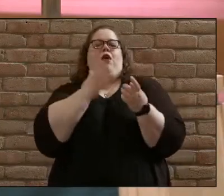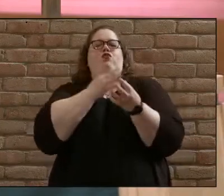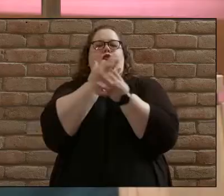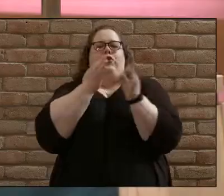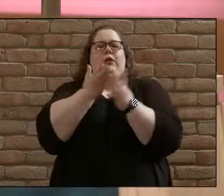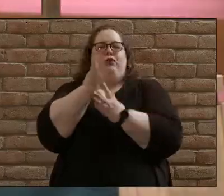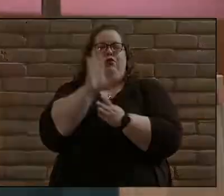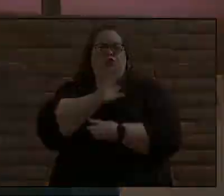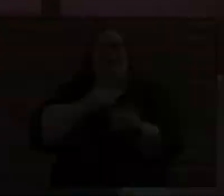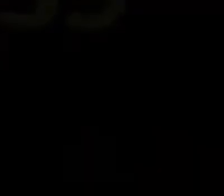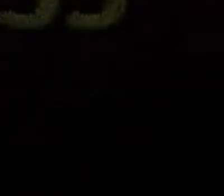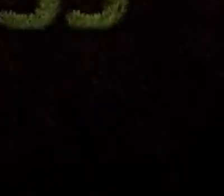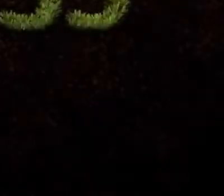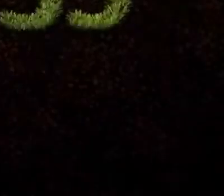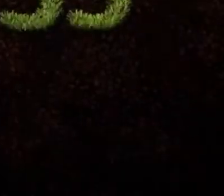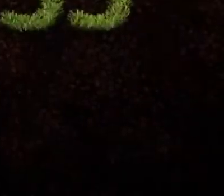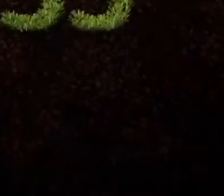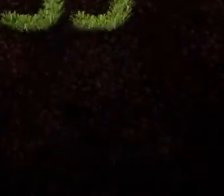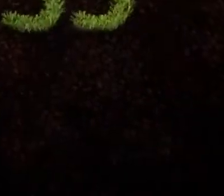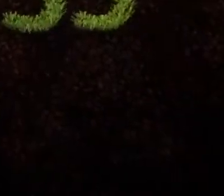Let's take a look.